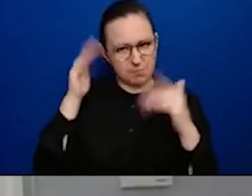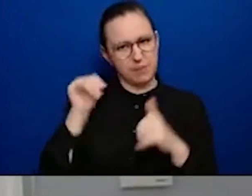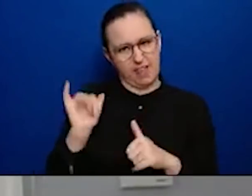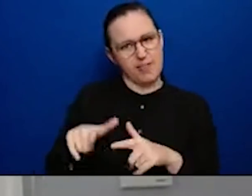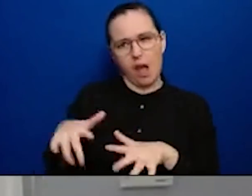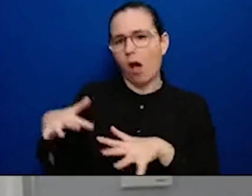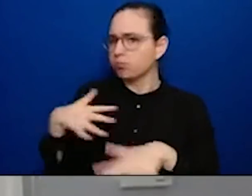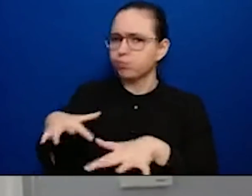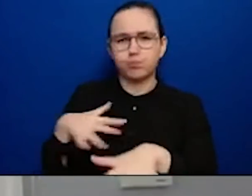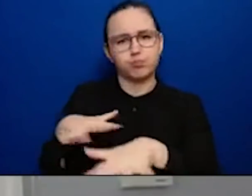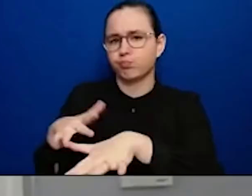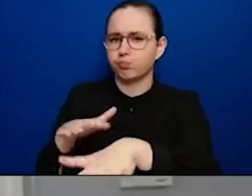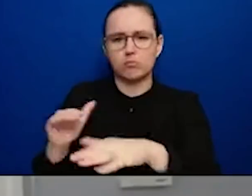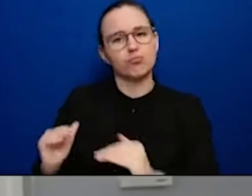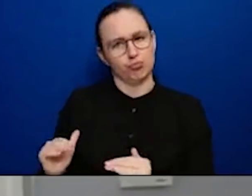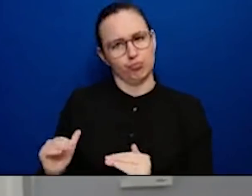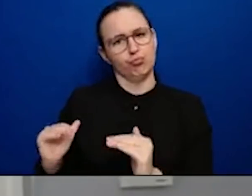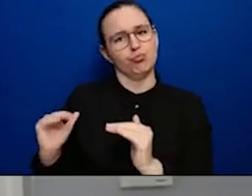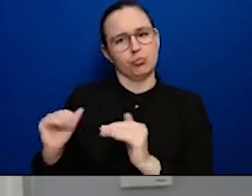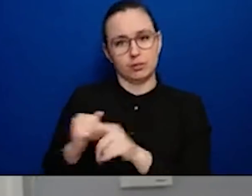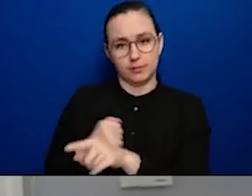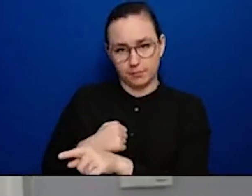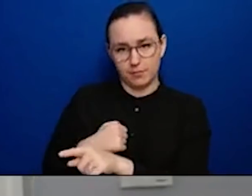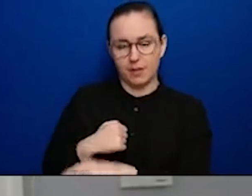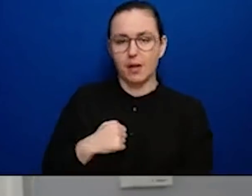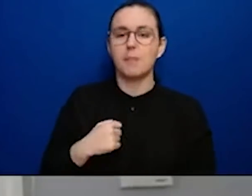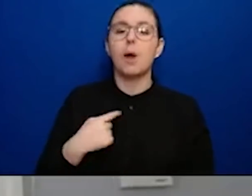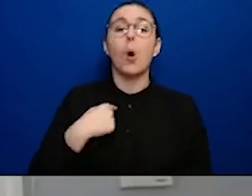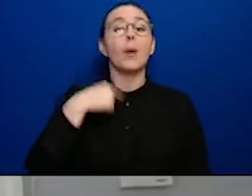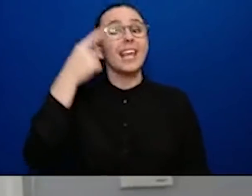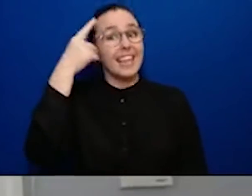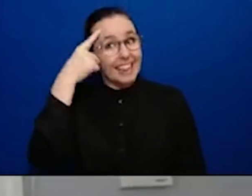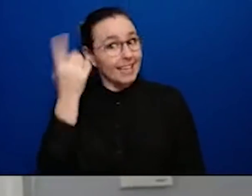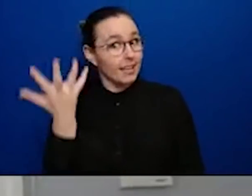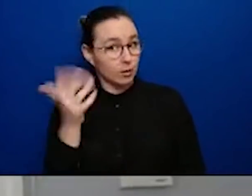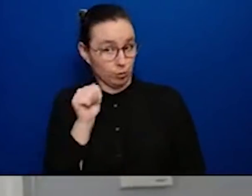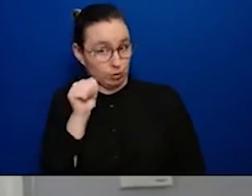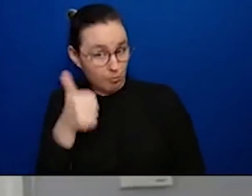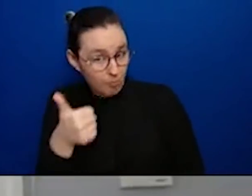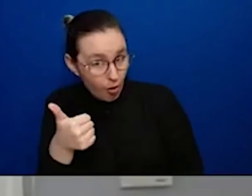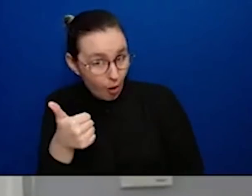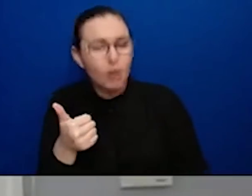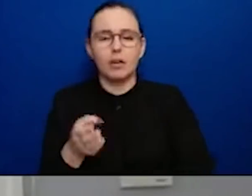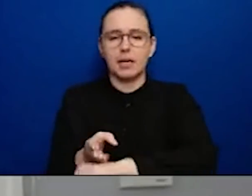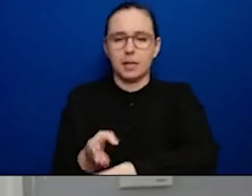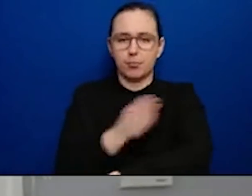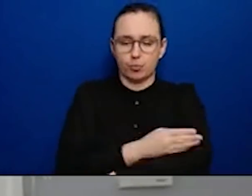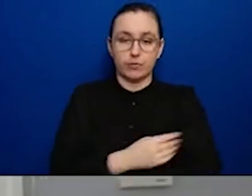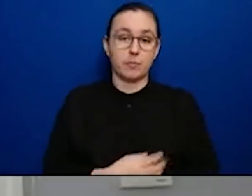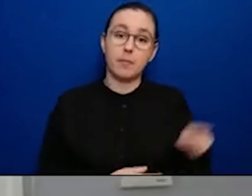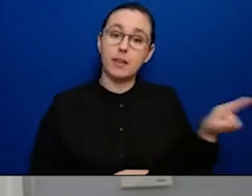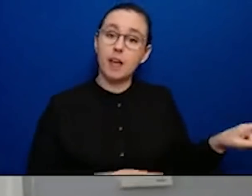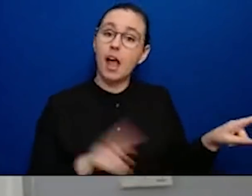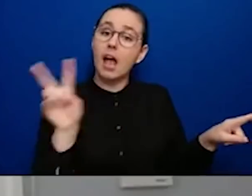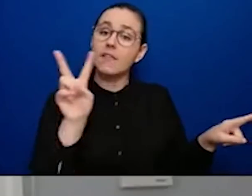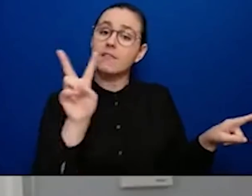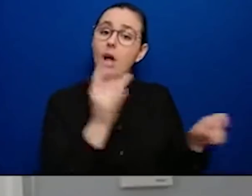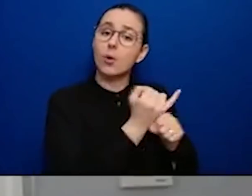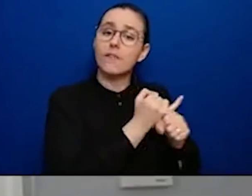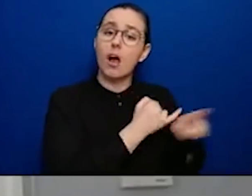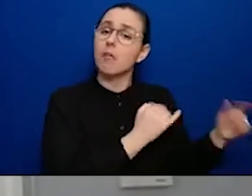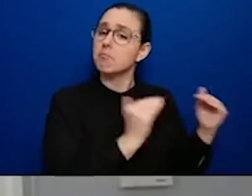can not have very much precipitation for Thursday and Friday. We are tracking a storm